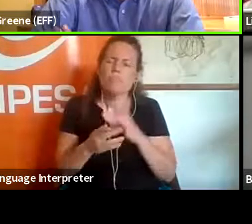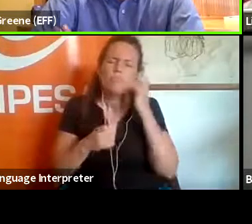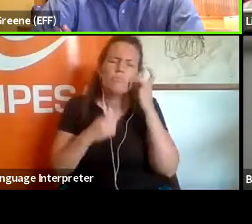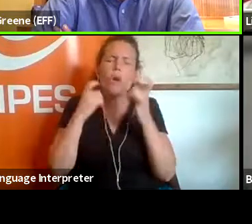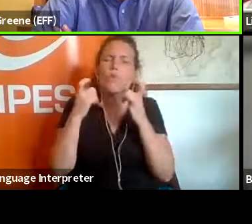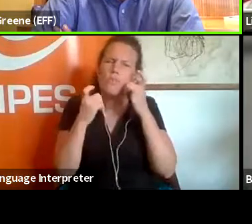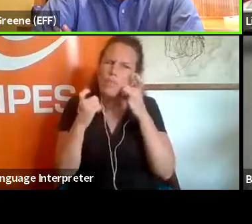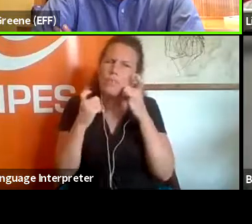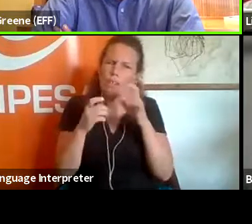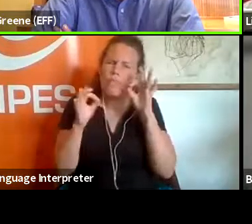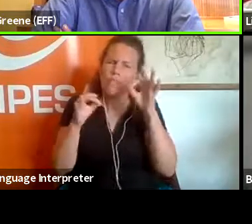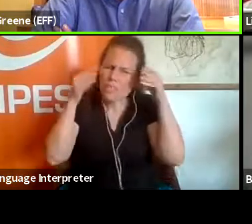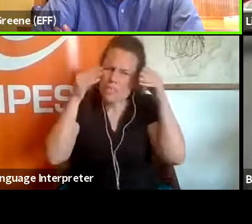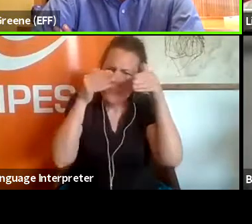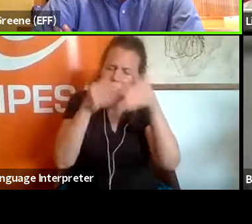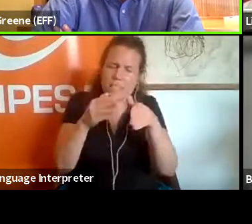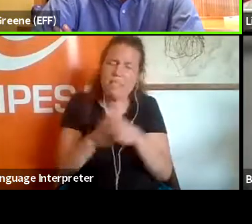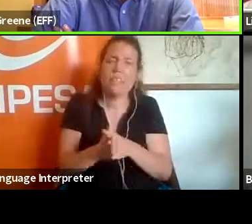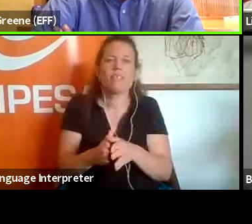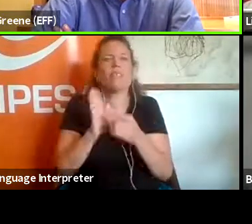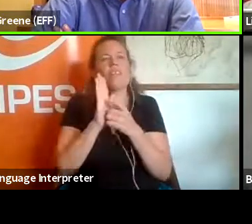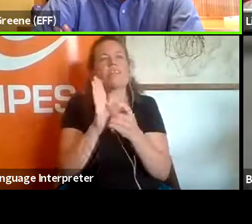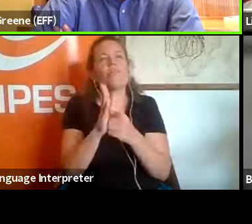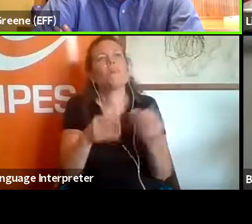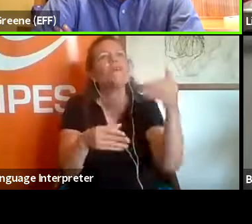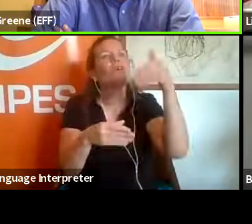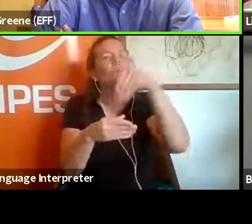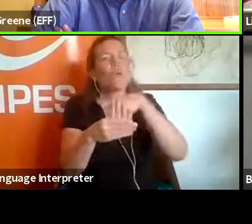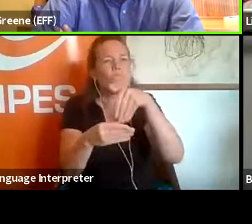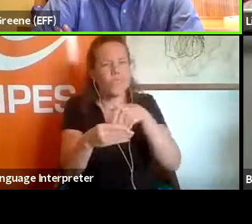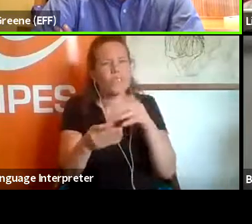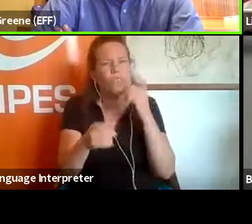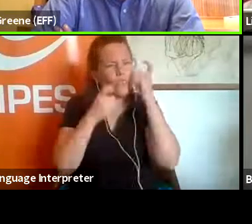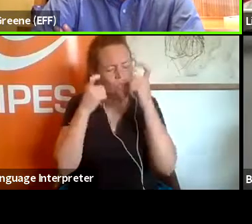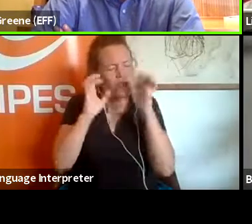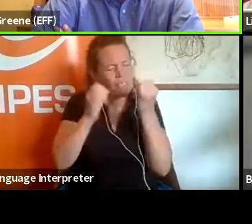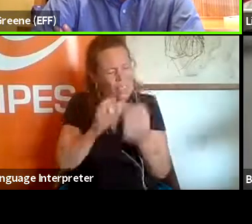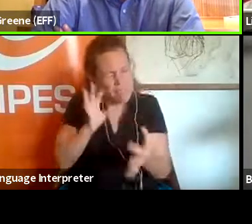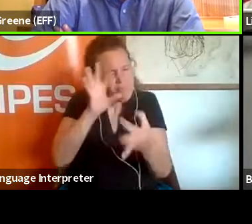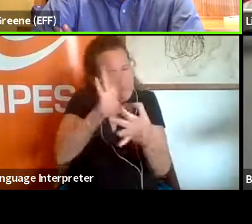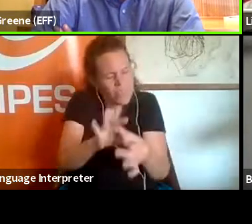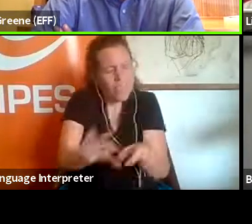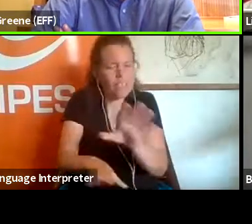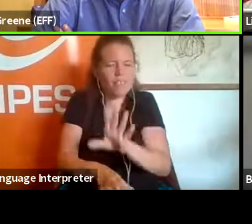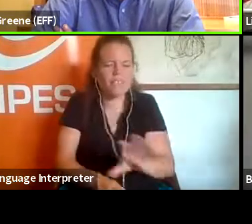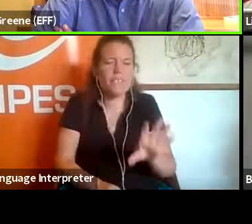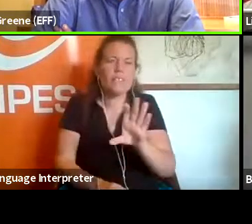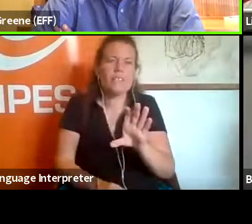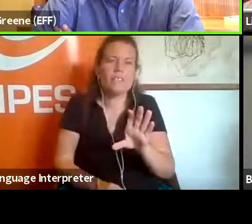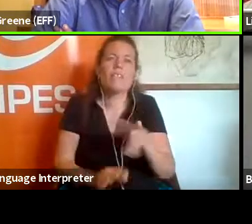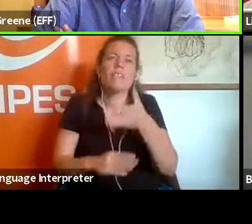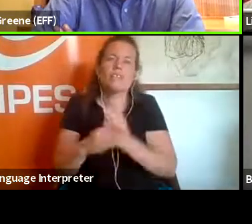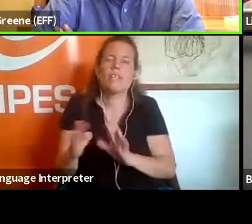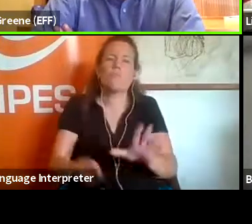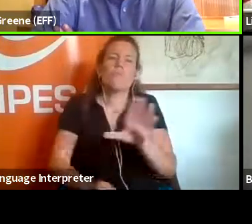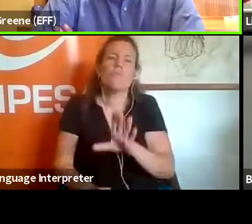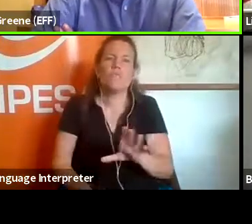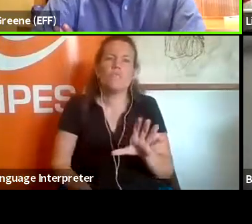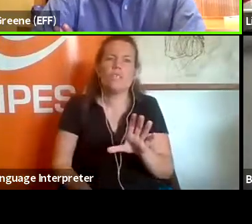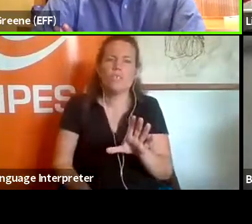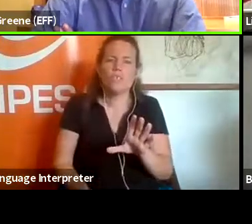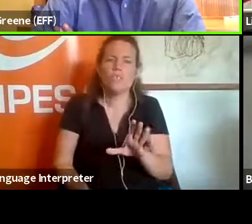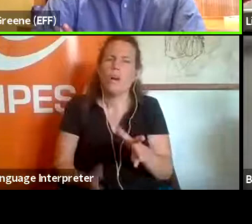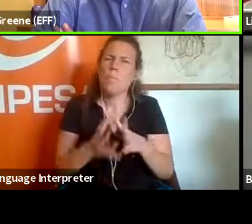especially the content concerns can be very highly specific to a region. In some regions, there's a great